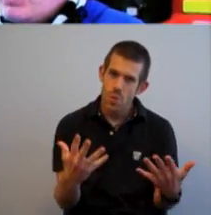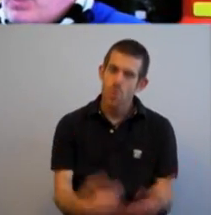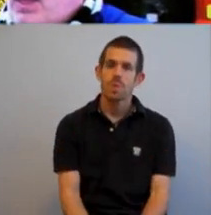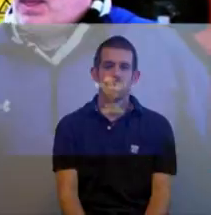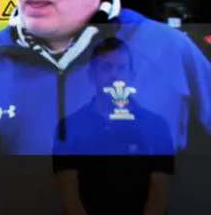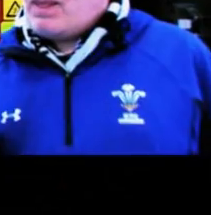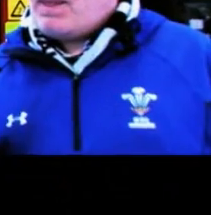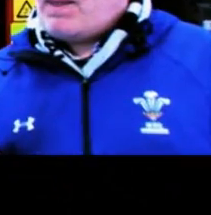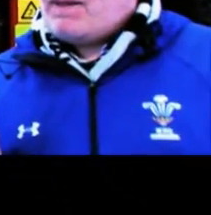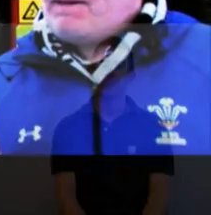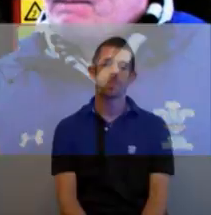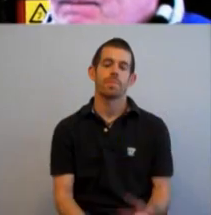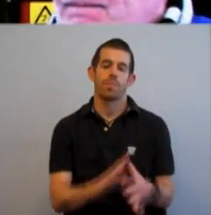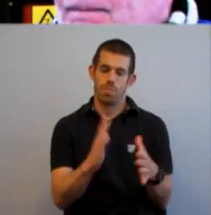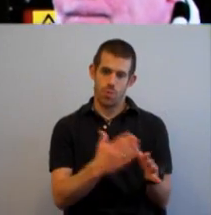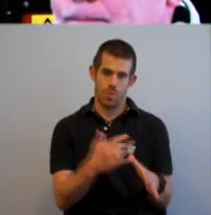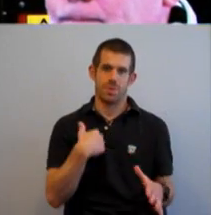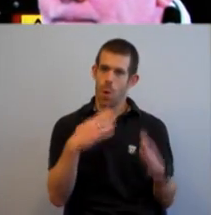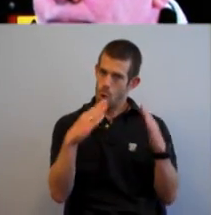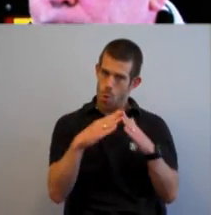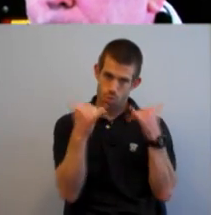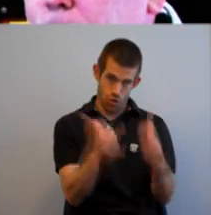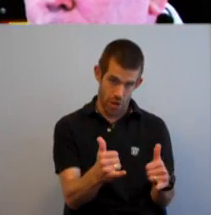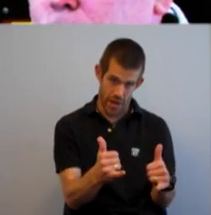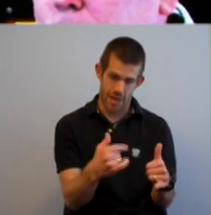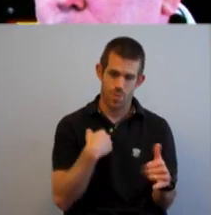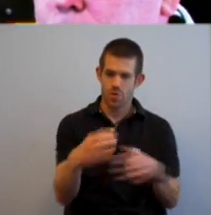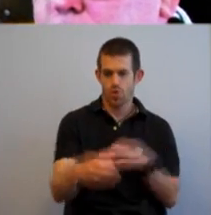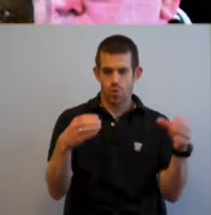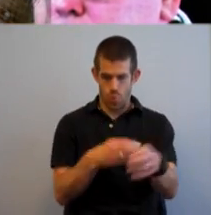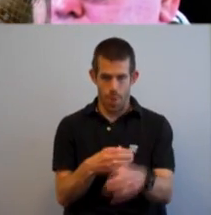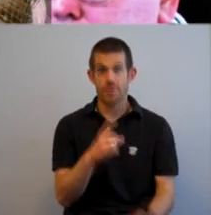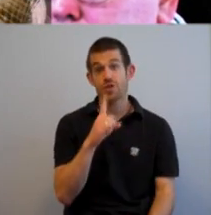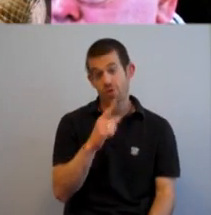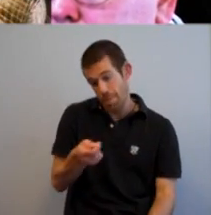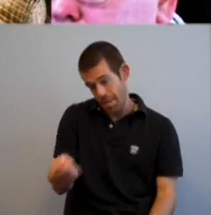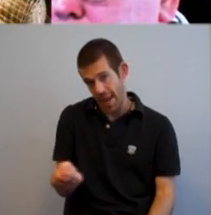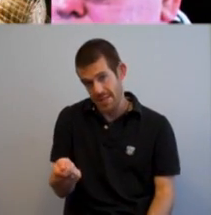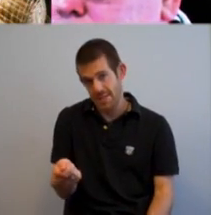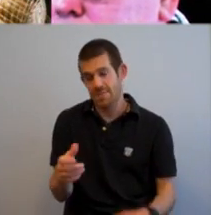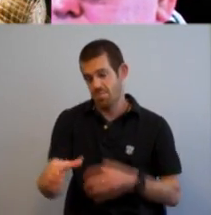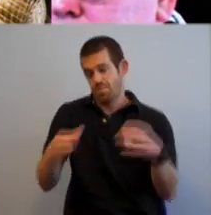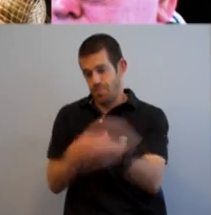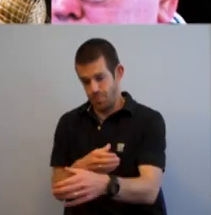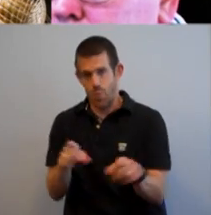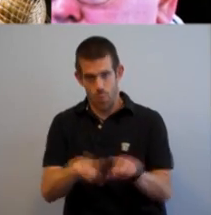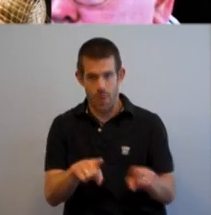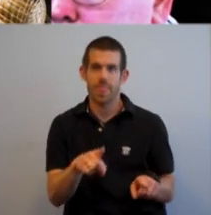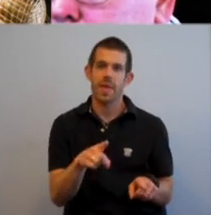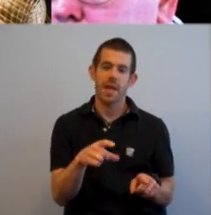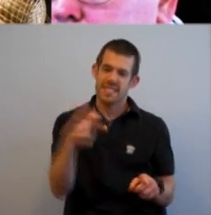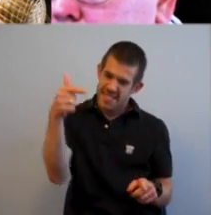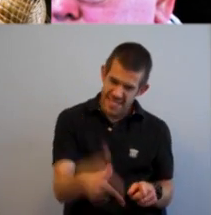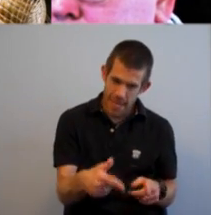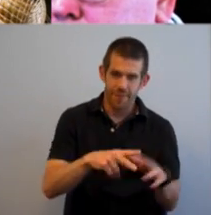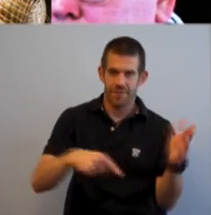the 3 brigades in Wales are working on a policy that when they carry out their home safety checks, if people we consider at risk are using chip